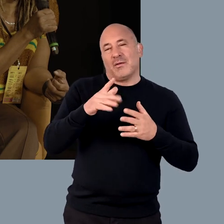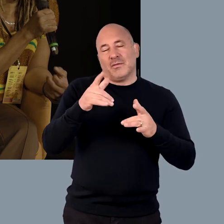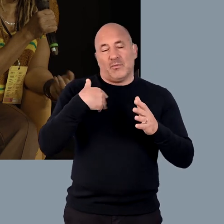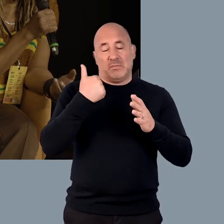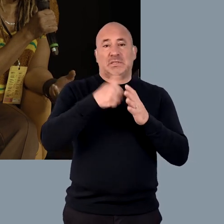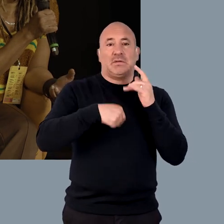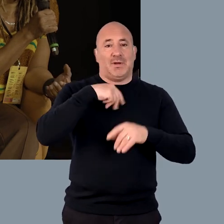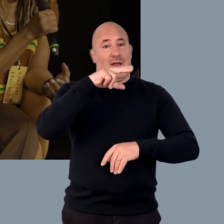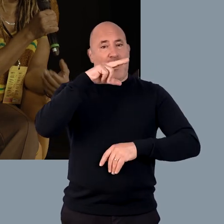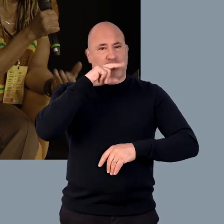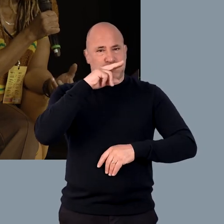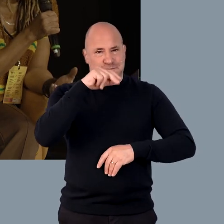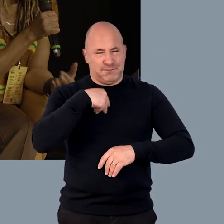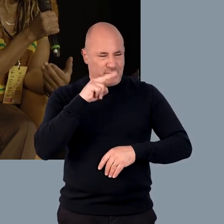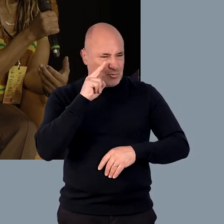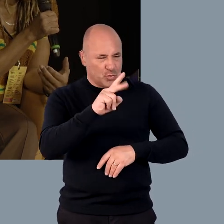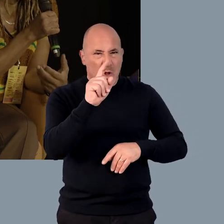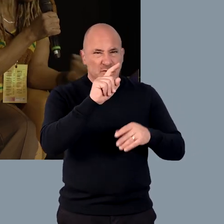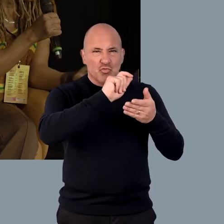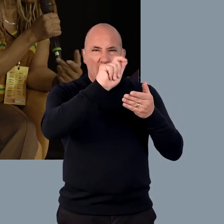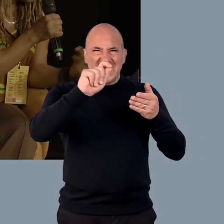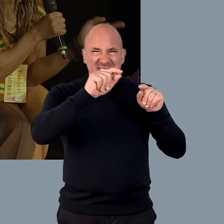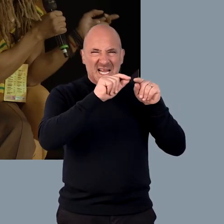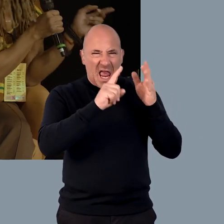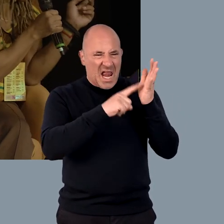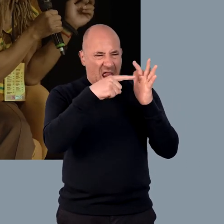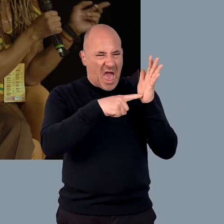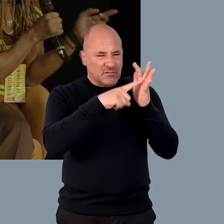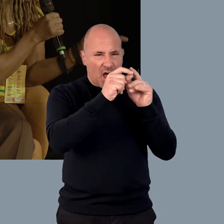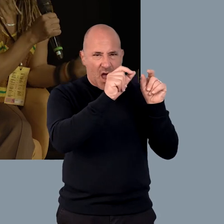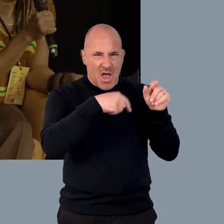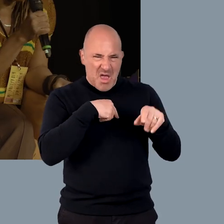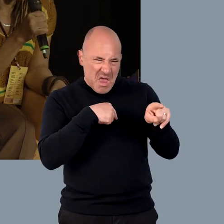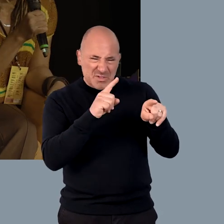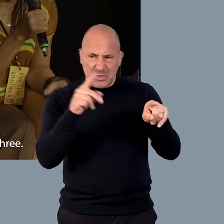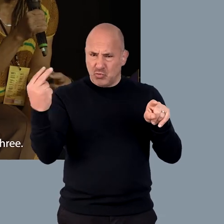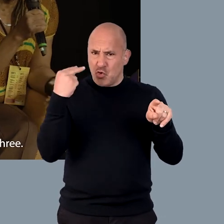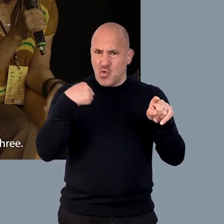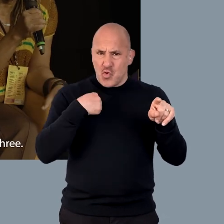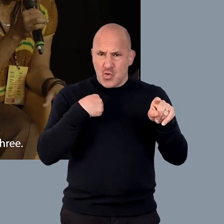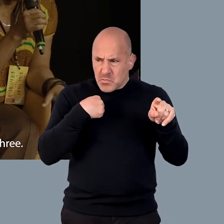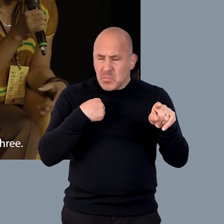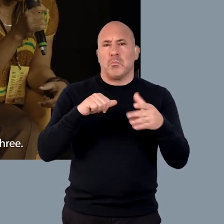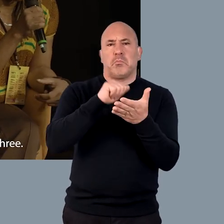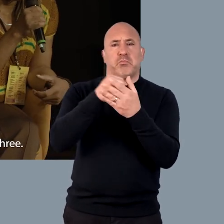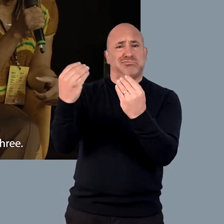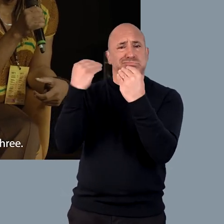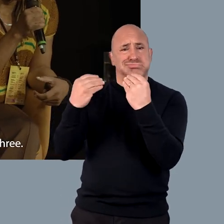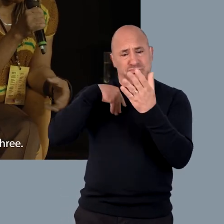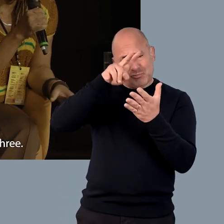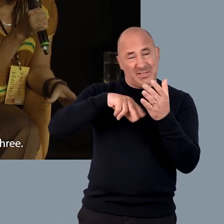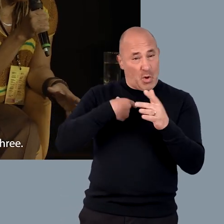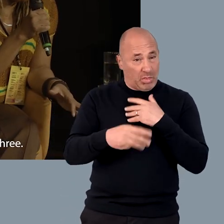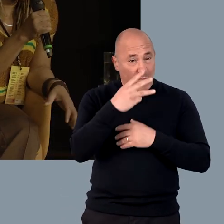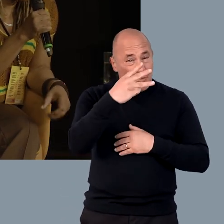she saw that I like, I, as soon as I could speak, I was looking at letters and thinking, what are these? And so she taught me to read, um,